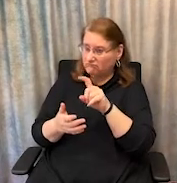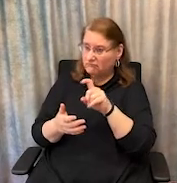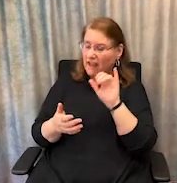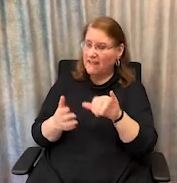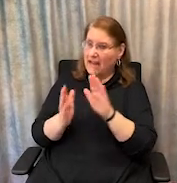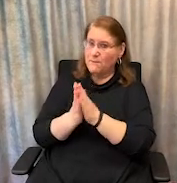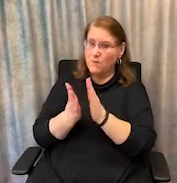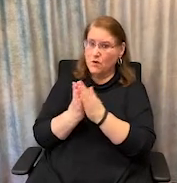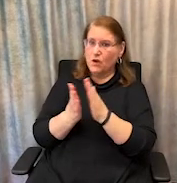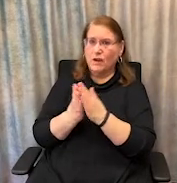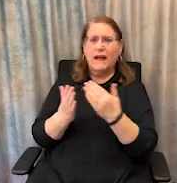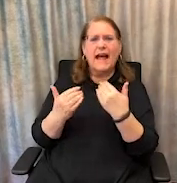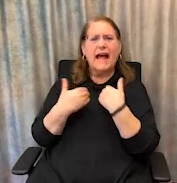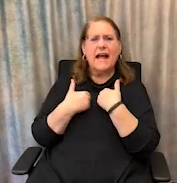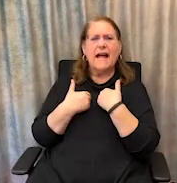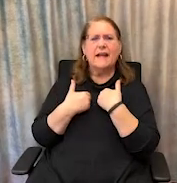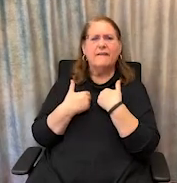of a book with a very